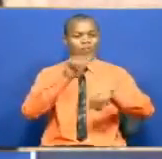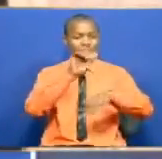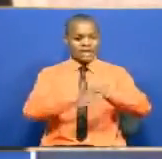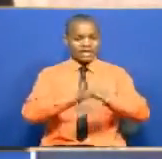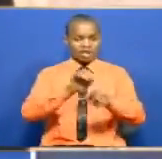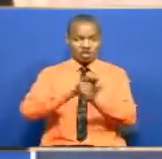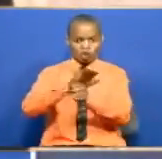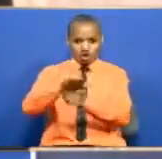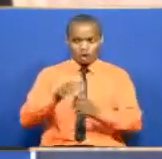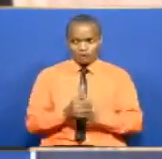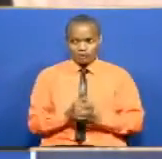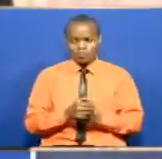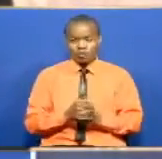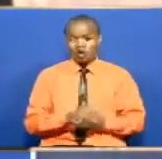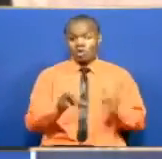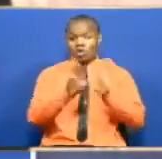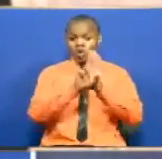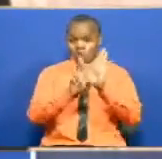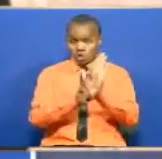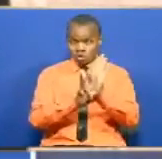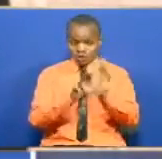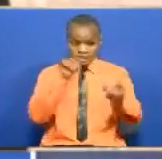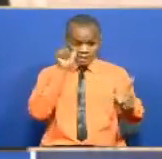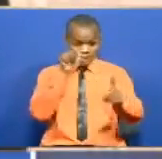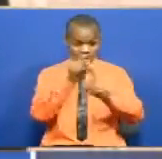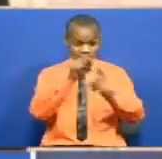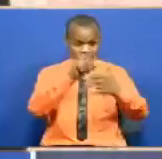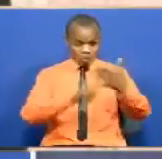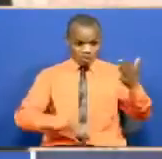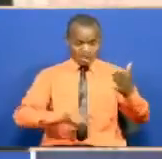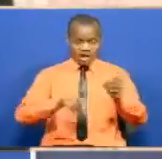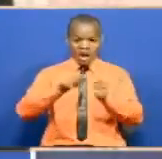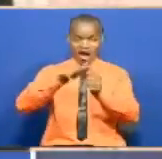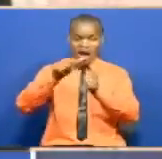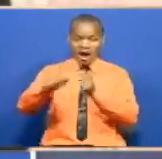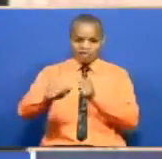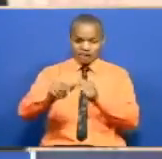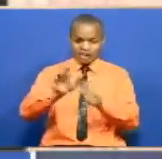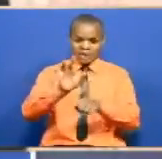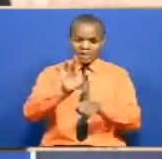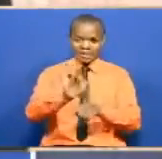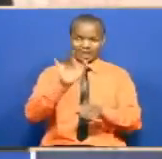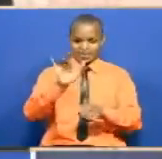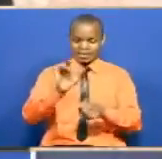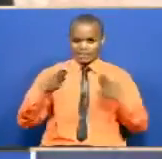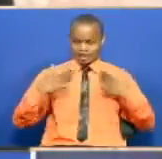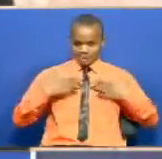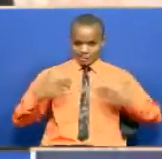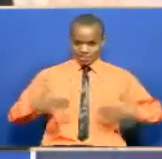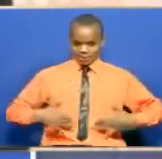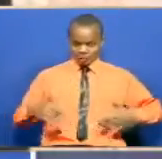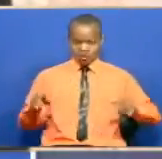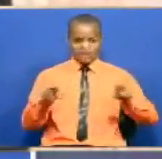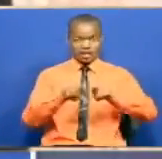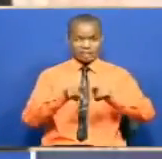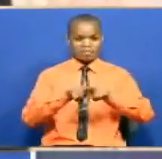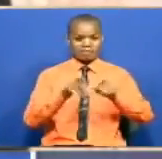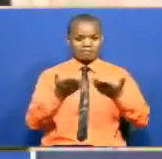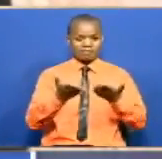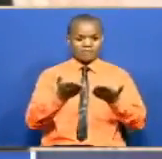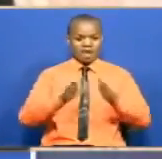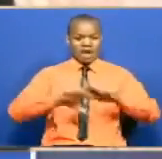measures then would be more towards avoiding contact with those fluids, and you'd be using those guidelines regarding the